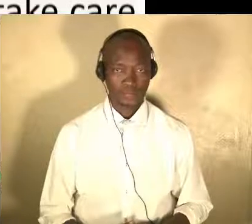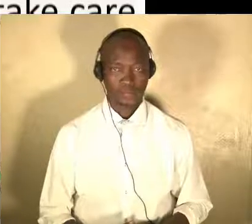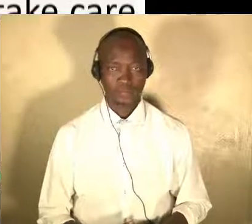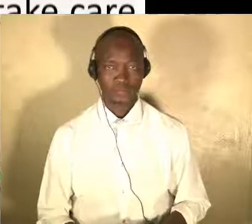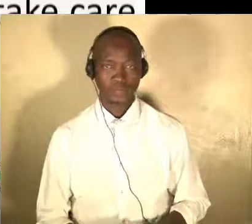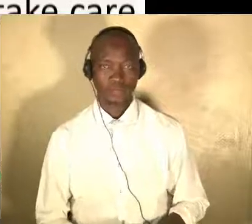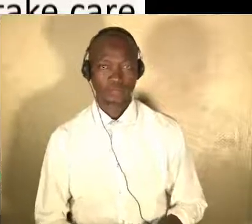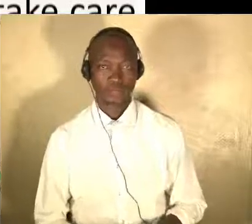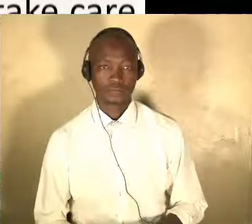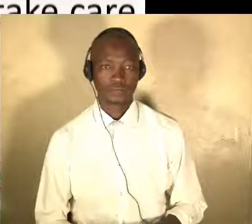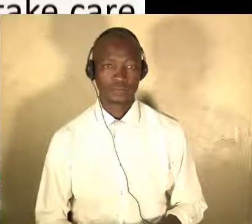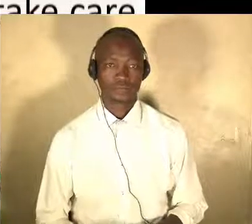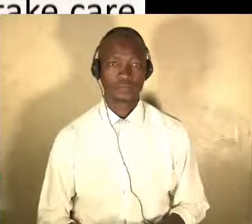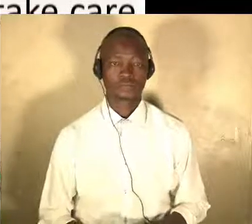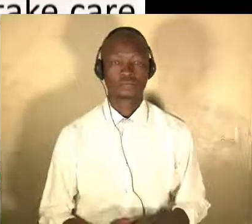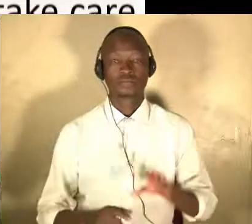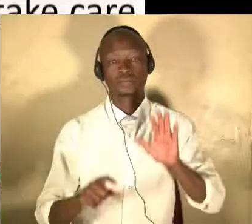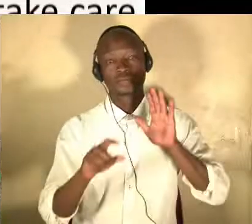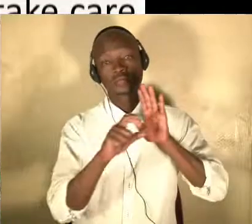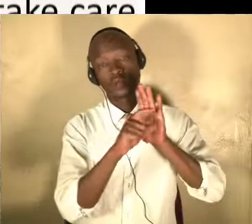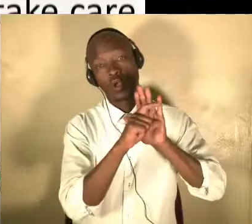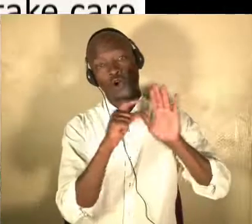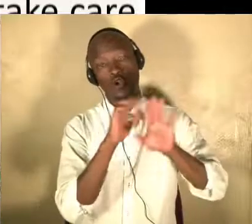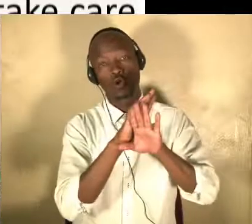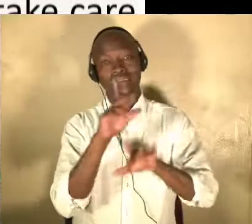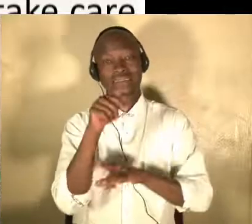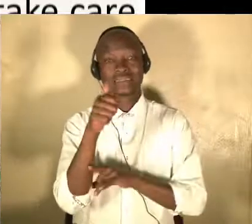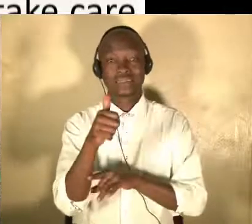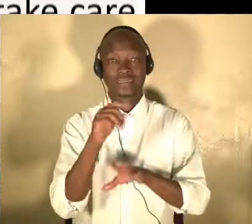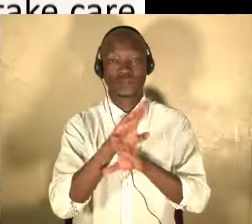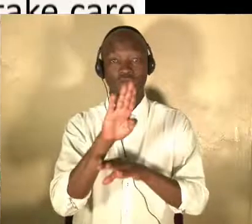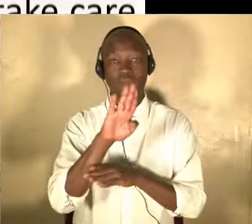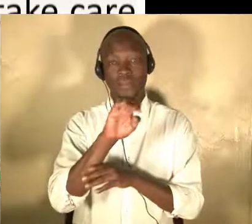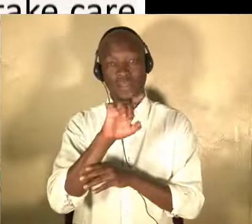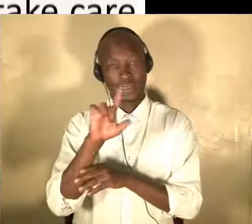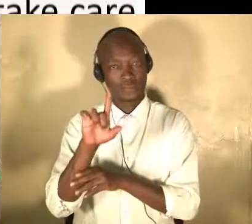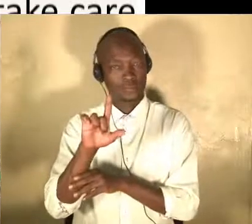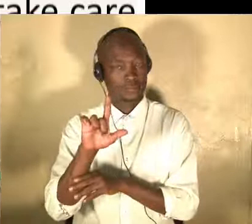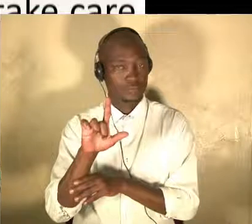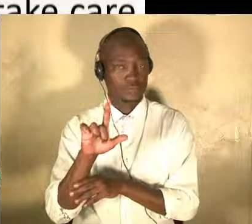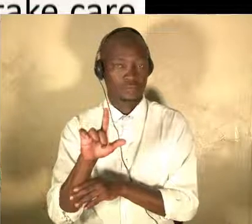And clause 6 of the bill